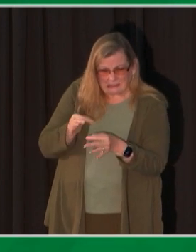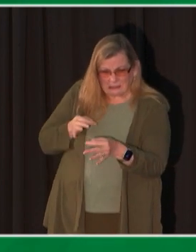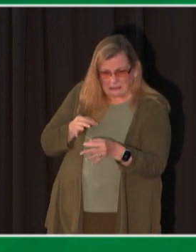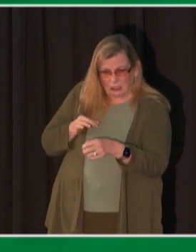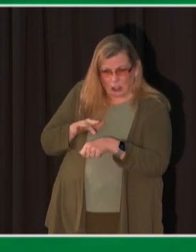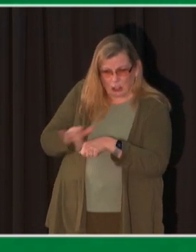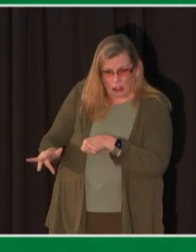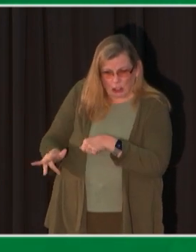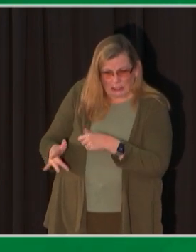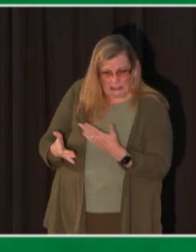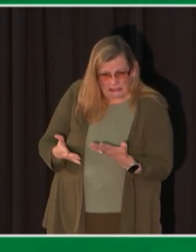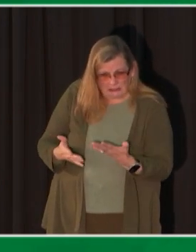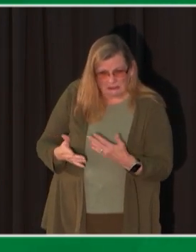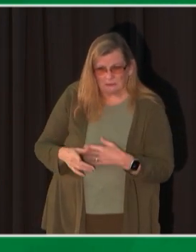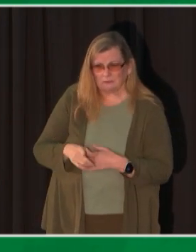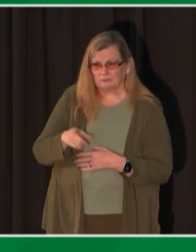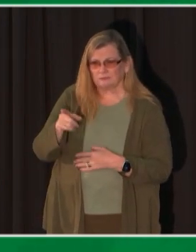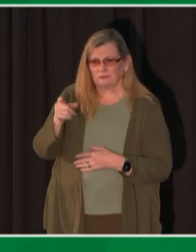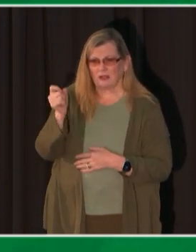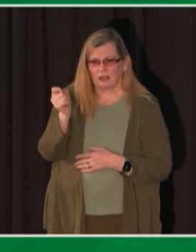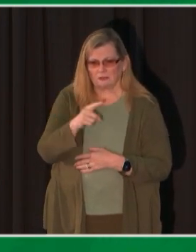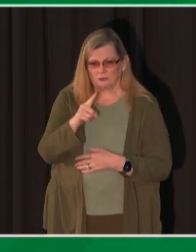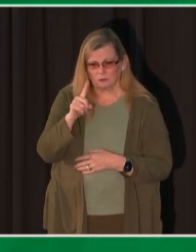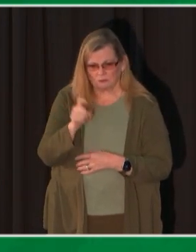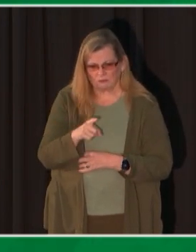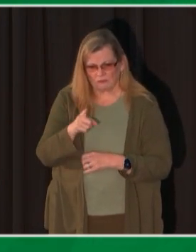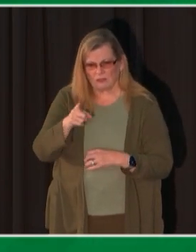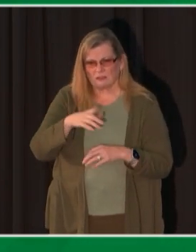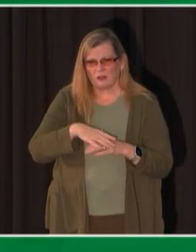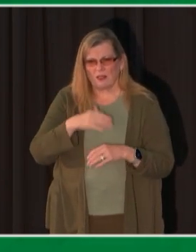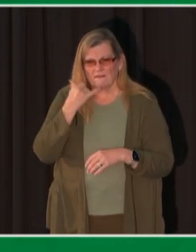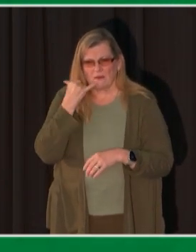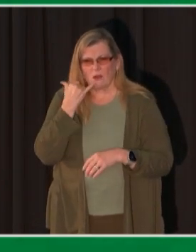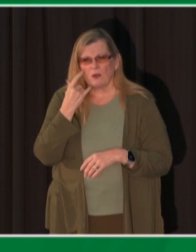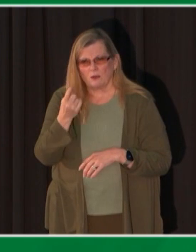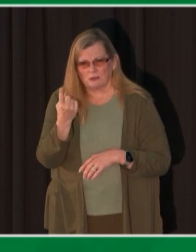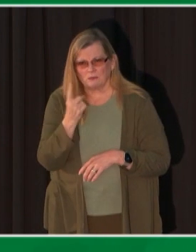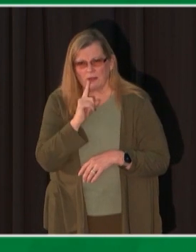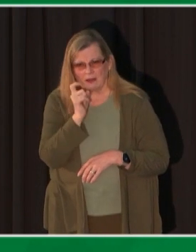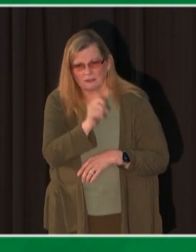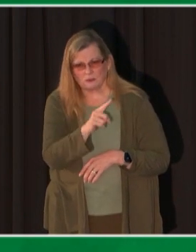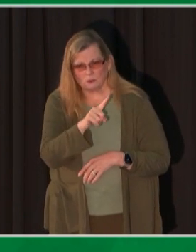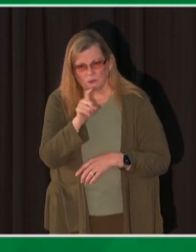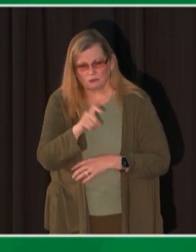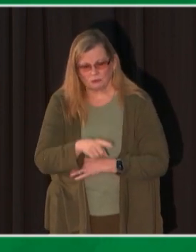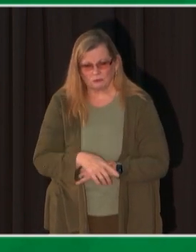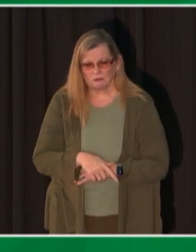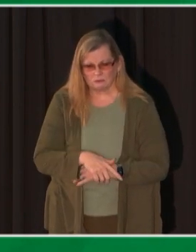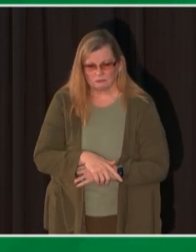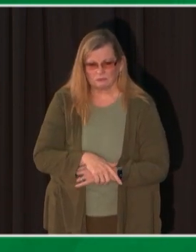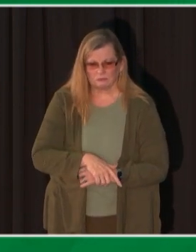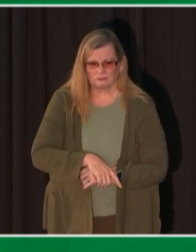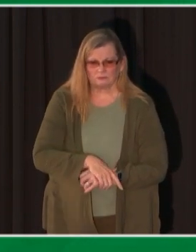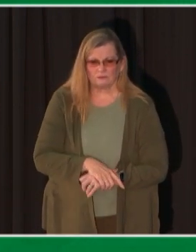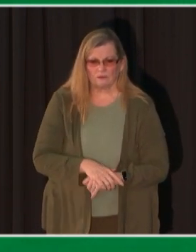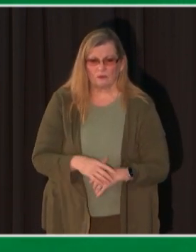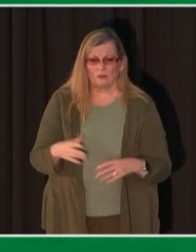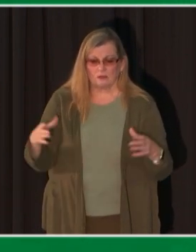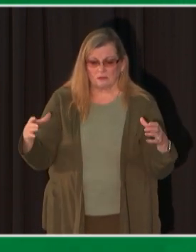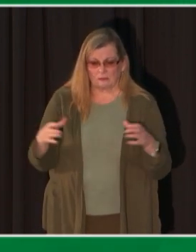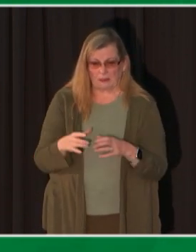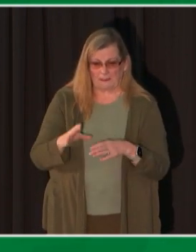Mayor, Martin Astramil had a question. He was having trouble dialing in, so I'm going to read it to you. A group of business leaders calling themselves